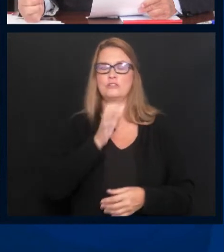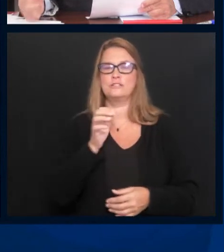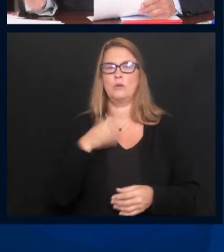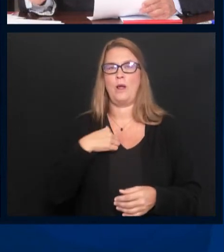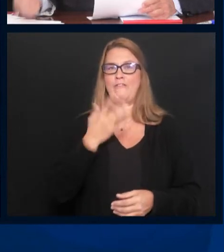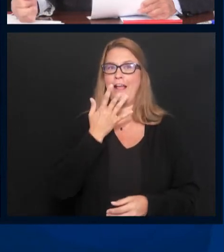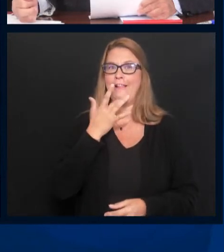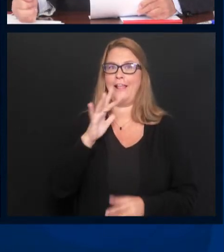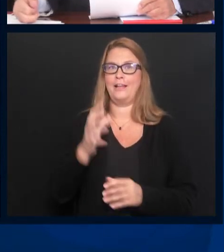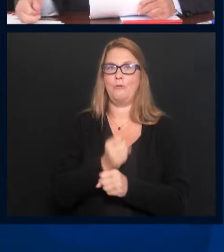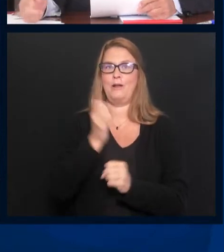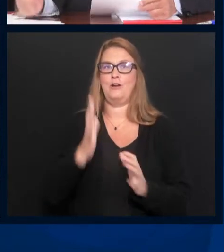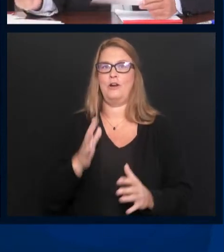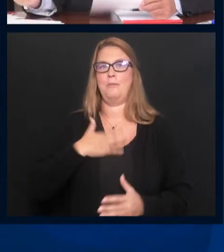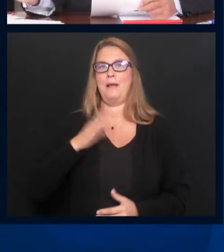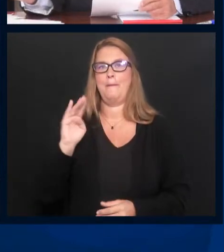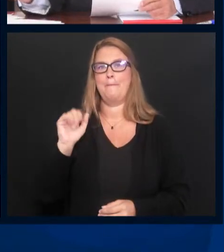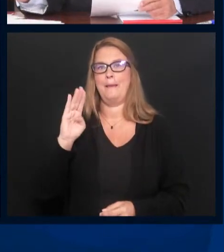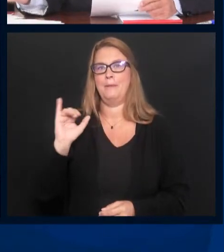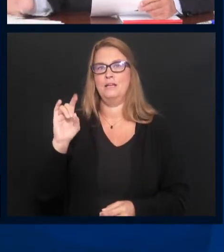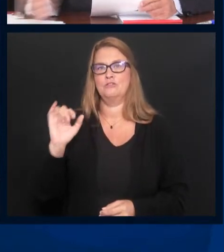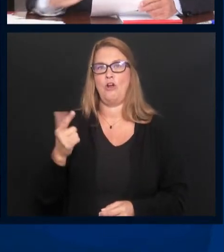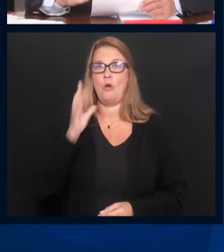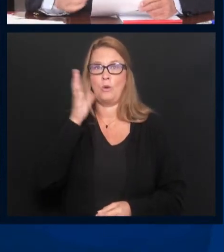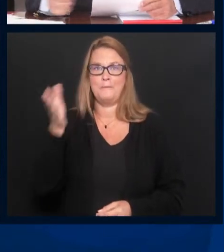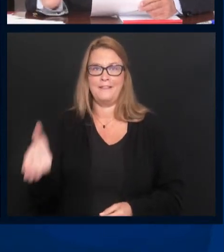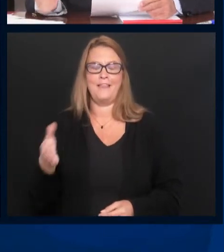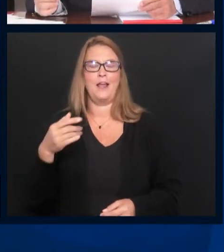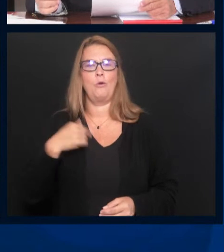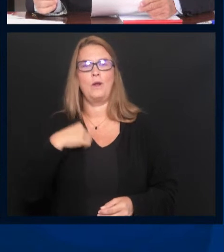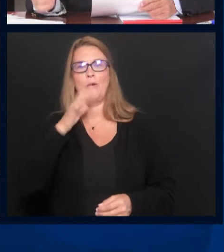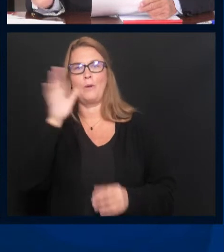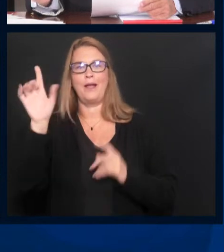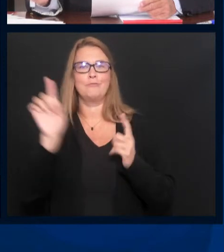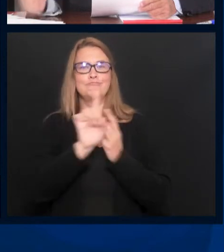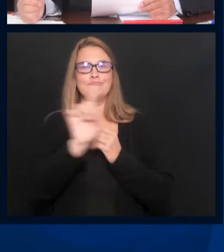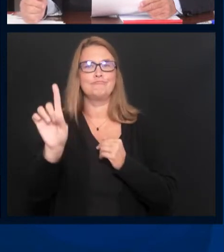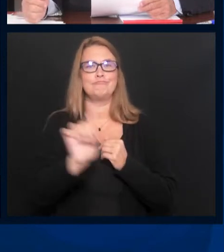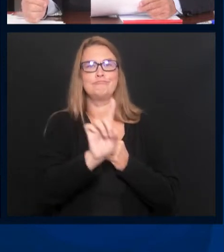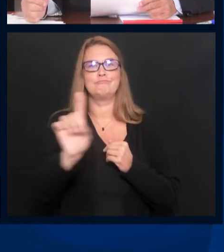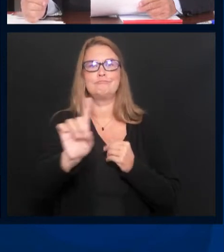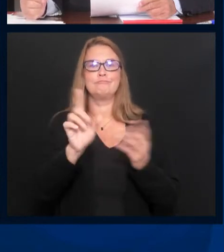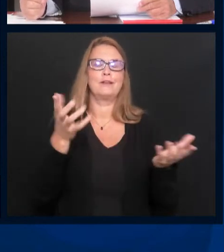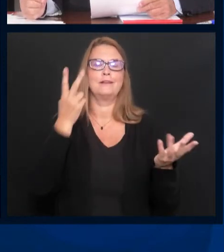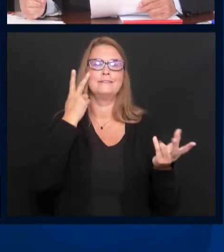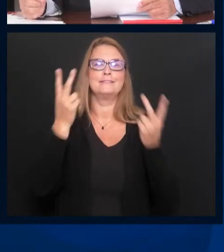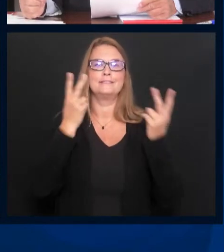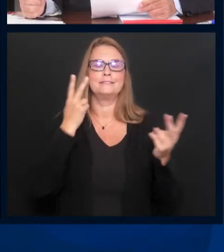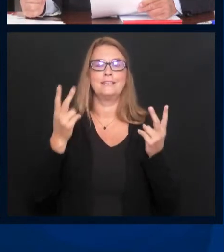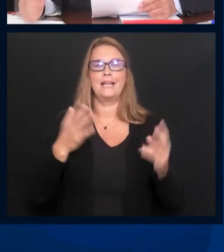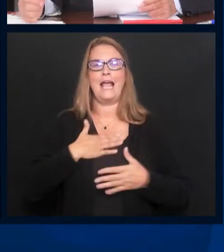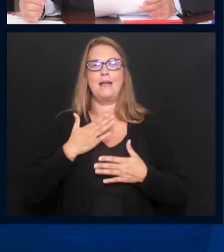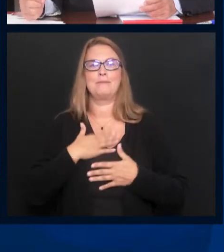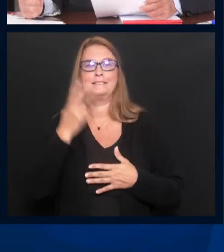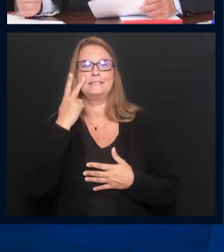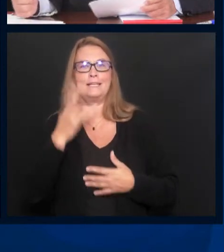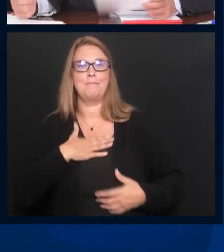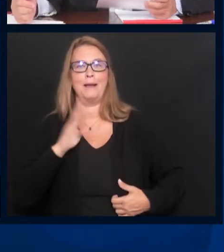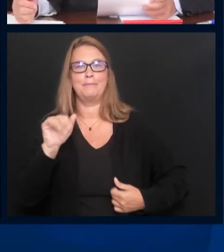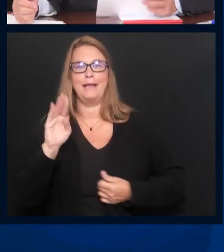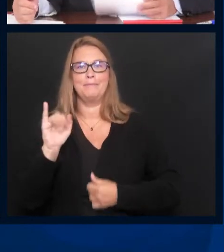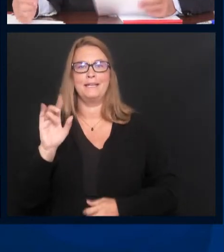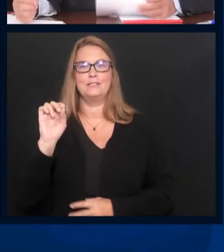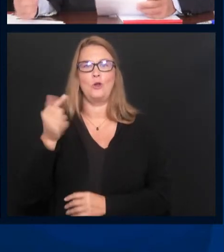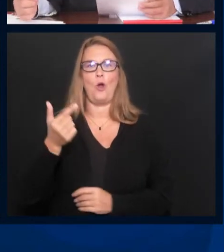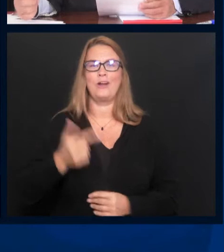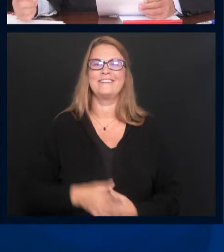that night. Baby Dog will be here. We'll go through the crowd and everything, and all of you, I know, will be happy to see Baby Dog.